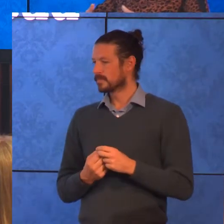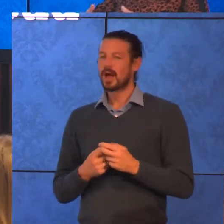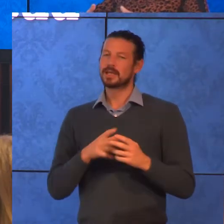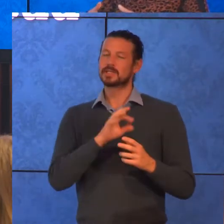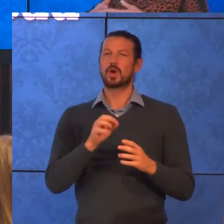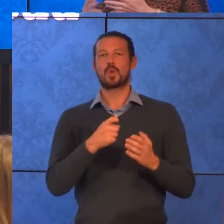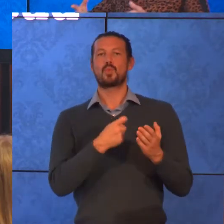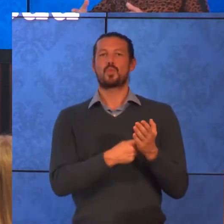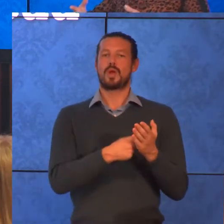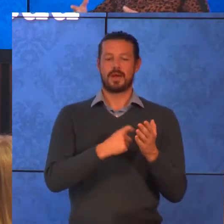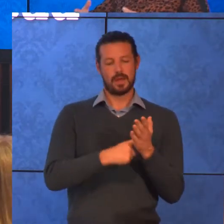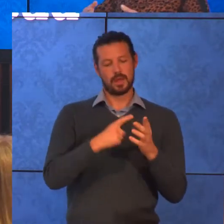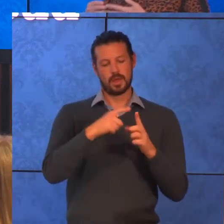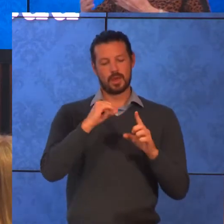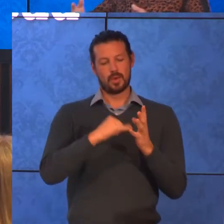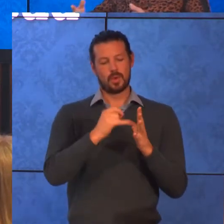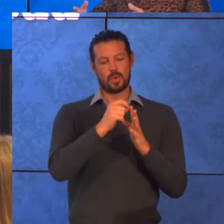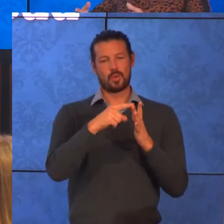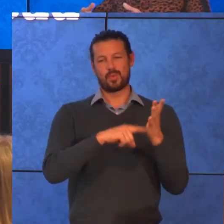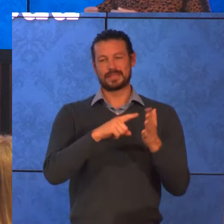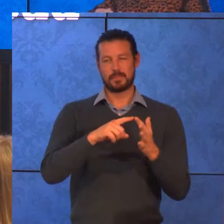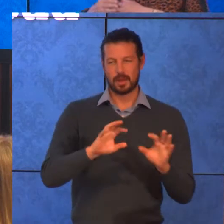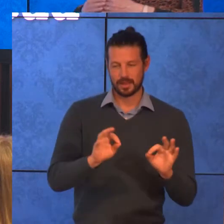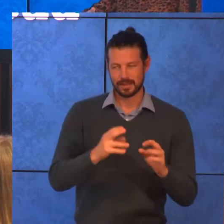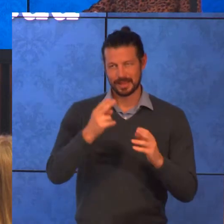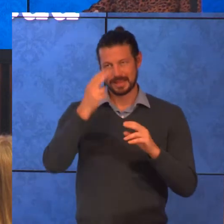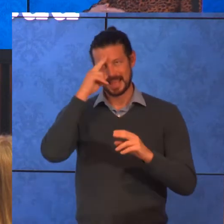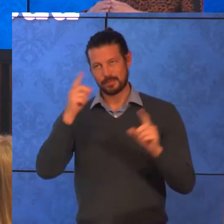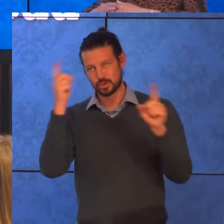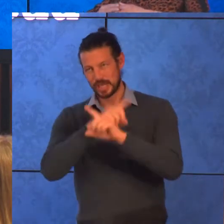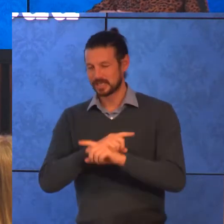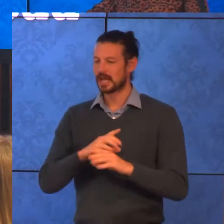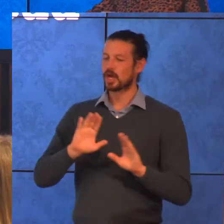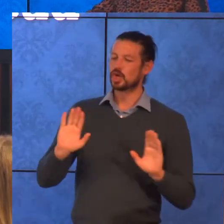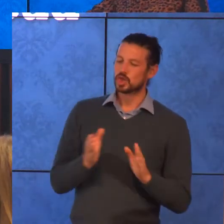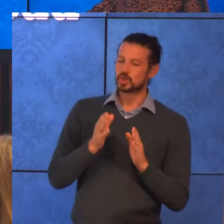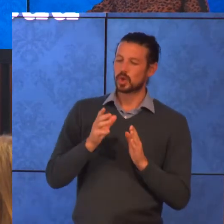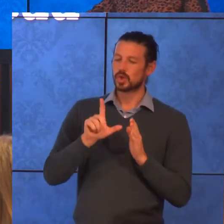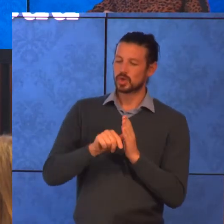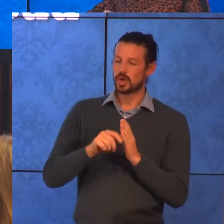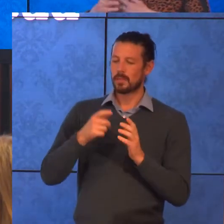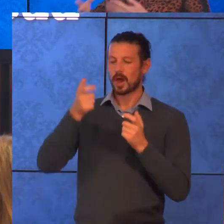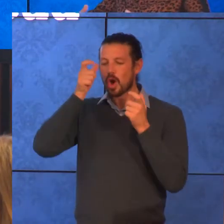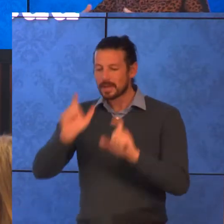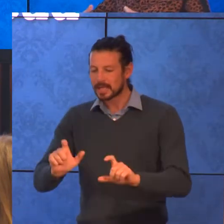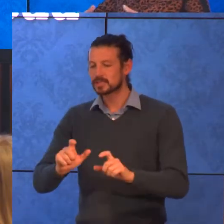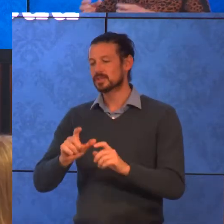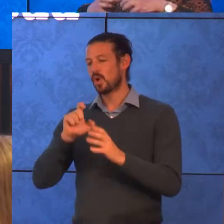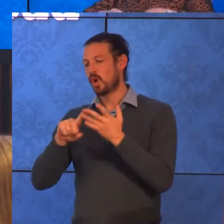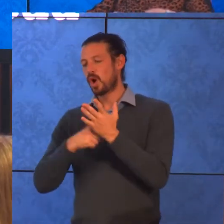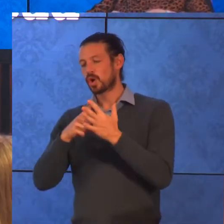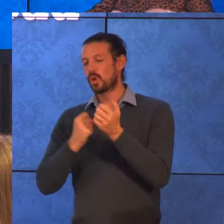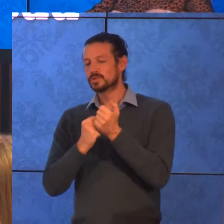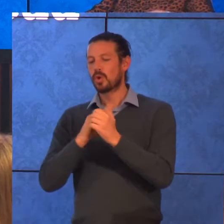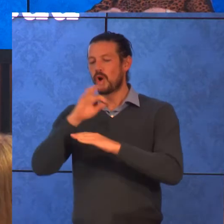respite. We call it other things like short-term accommodation and core supports overnight and capacity building,